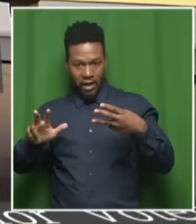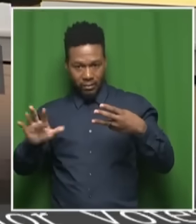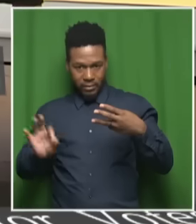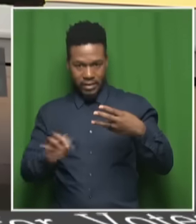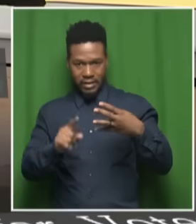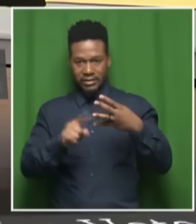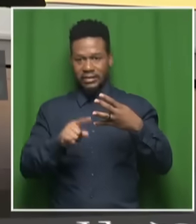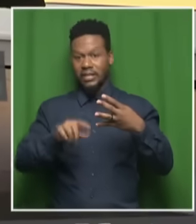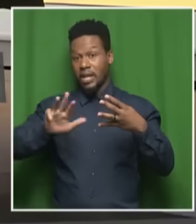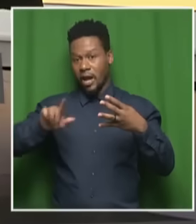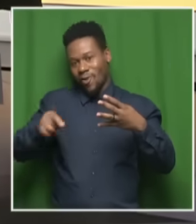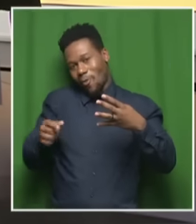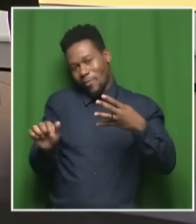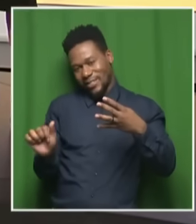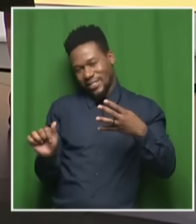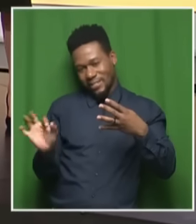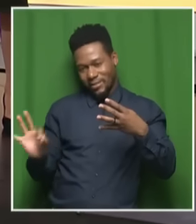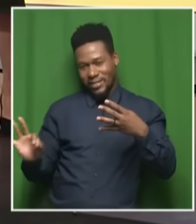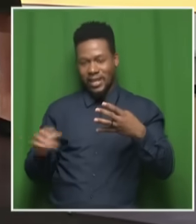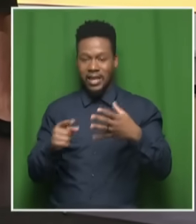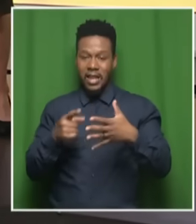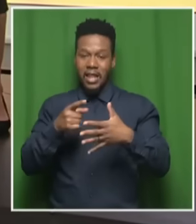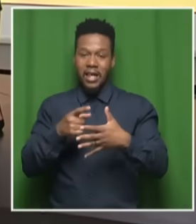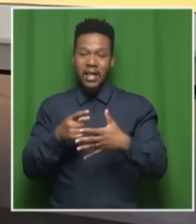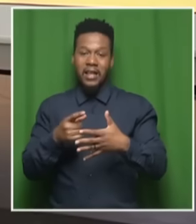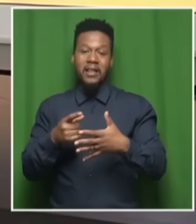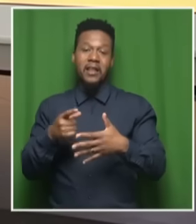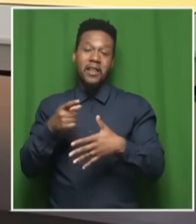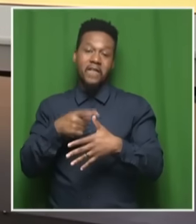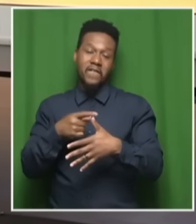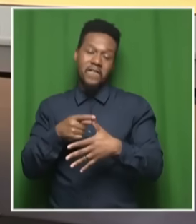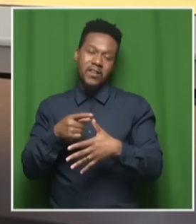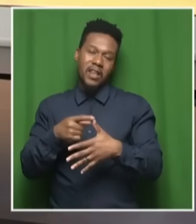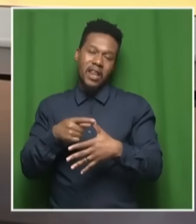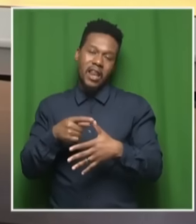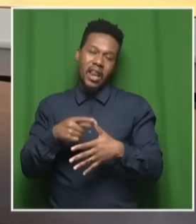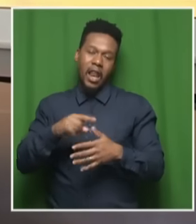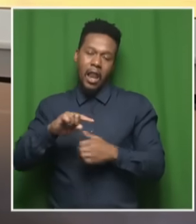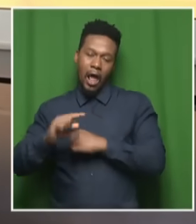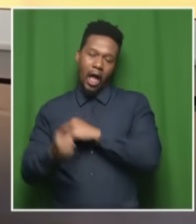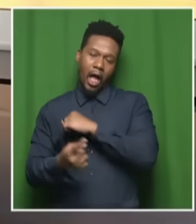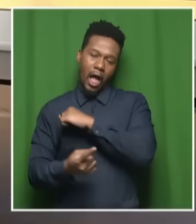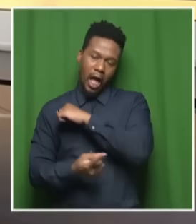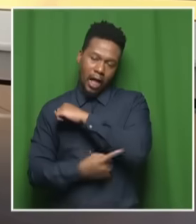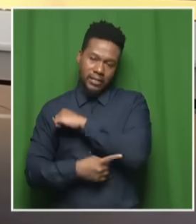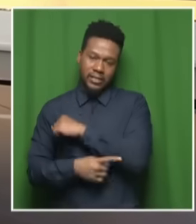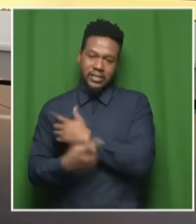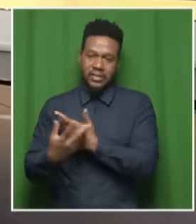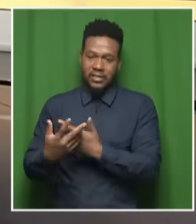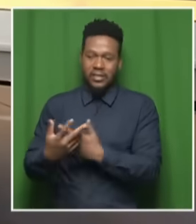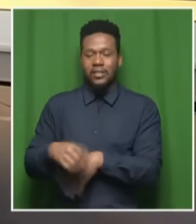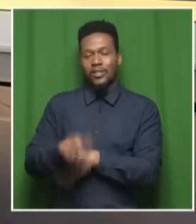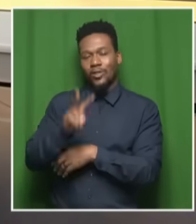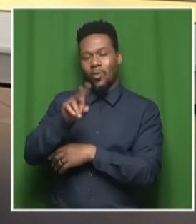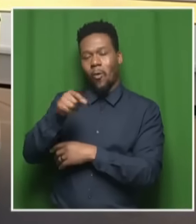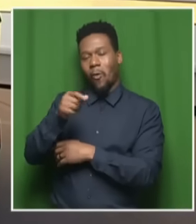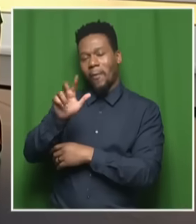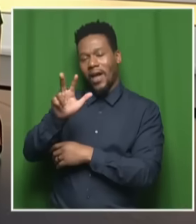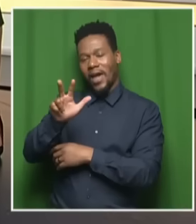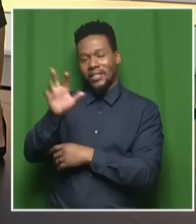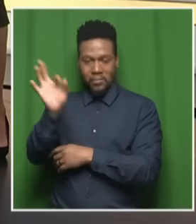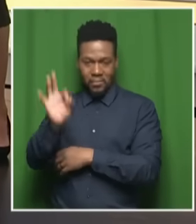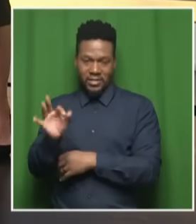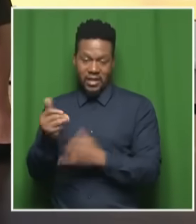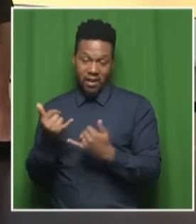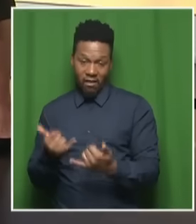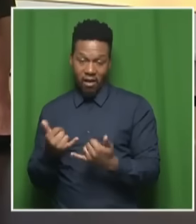EFF, they're currently at fourth, 9.6%, and just after them coming in, or trailing rather, in fifth position,